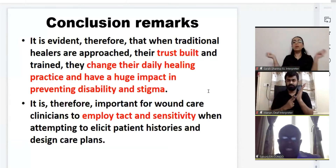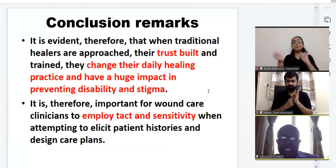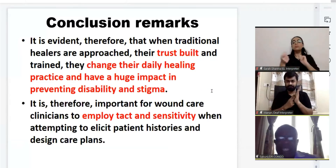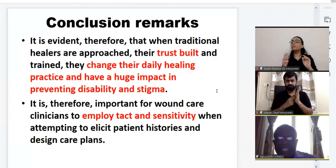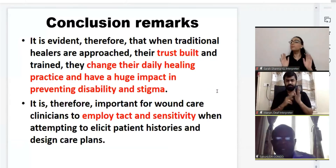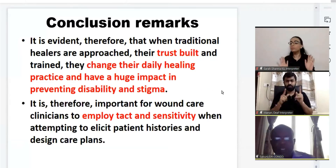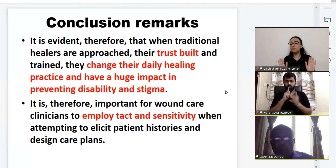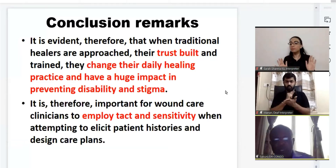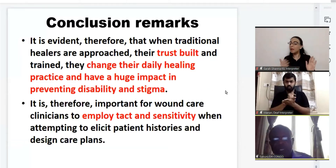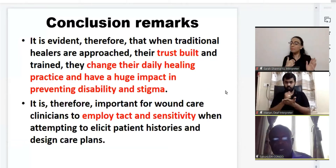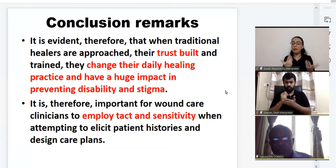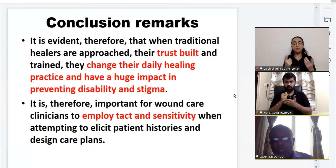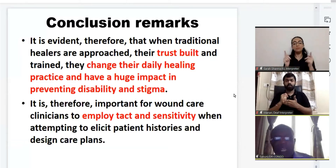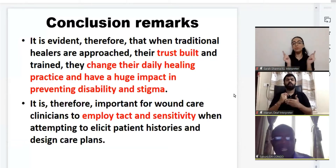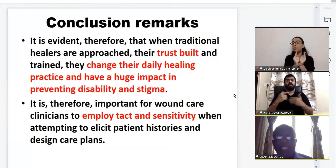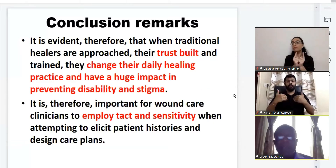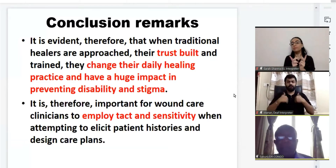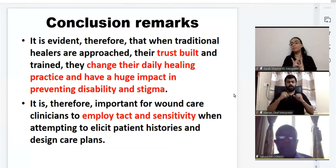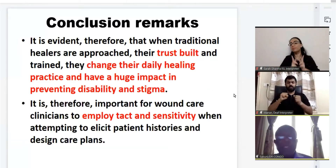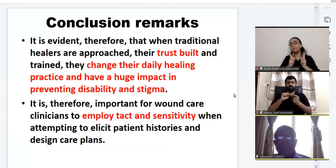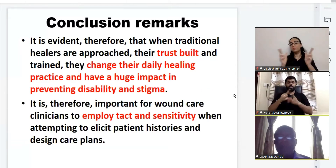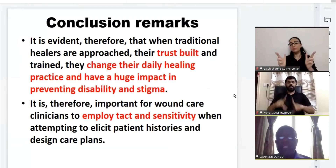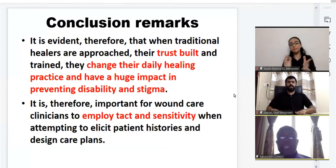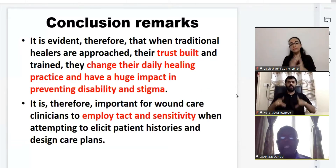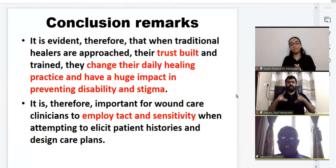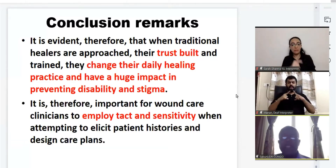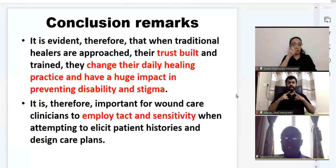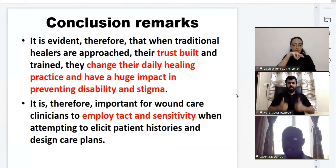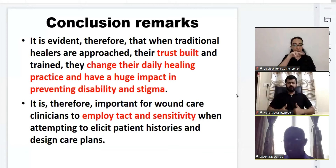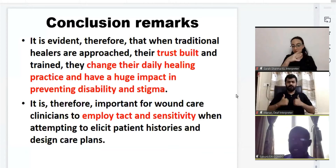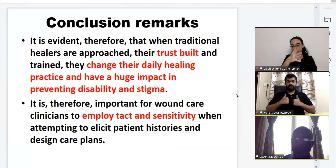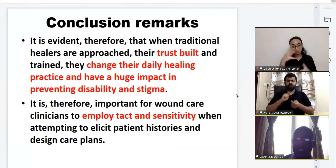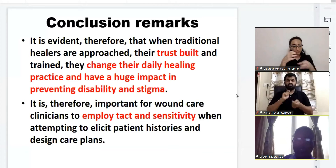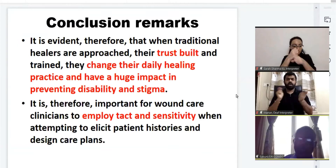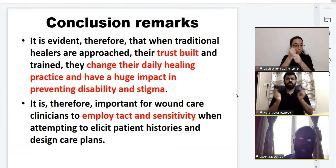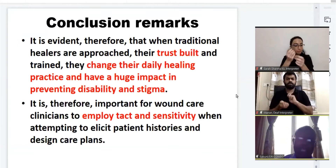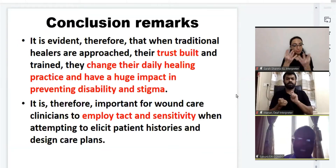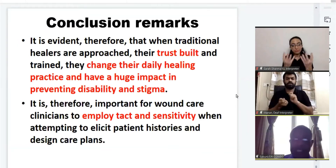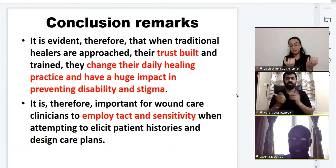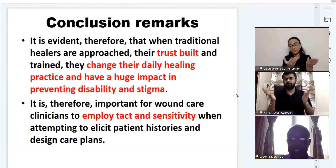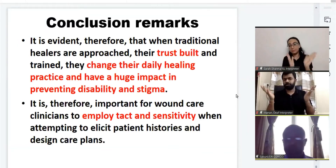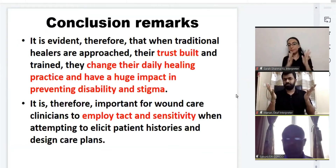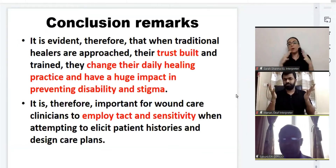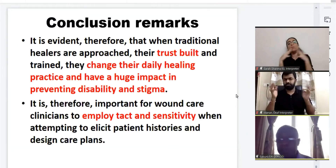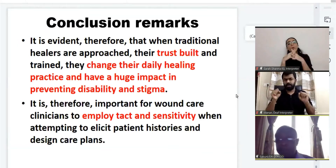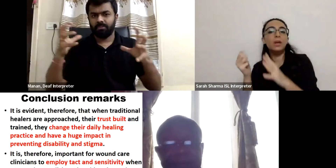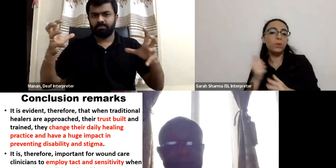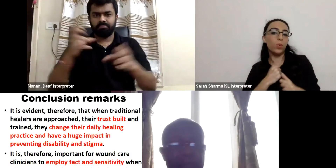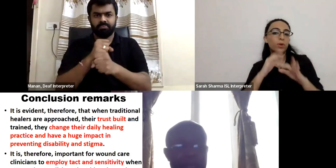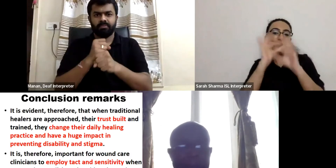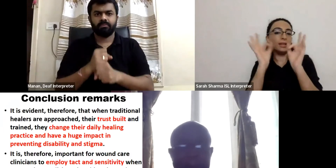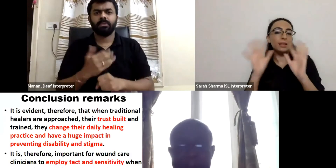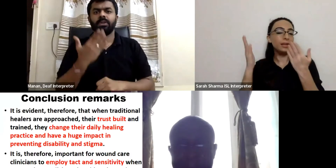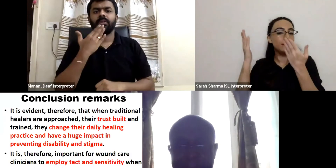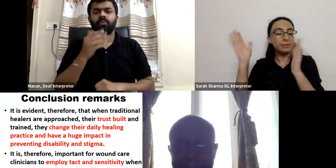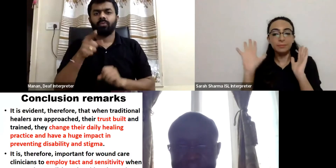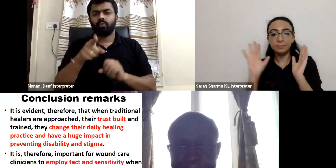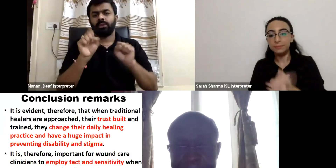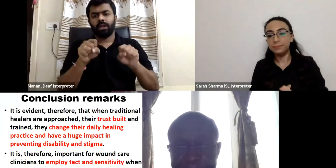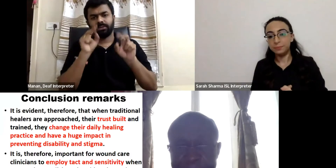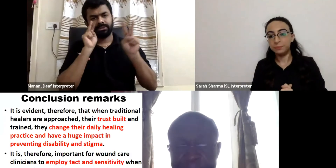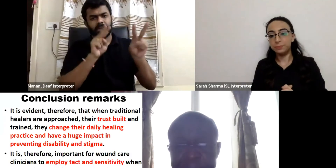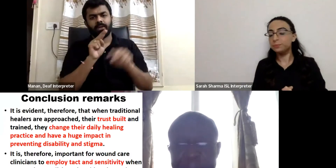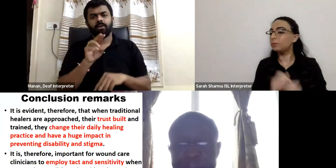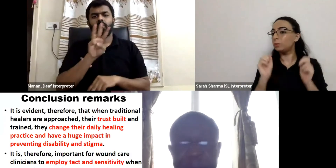what I can say in short. You can read the poster in the website. Thank you. Thank you. Thank you